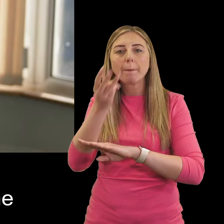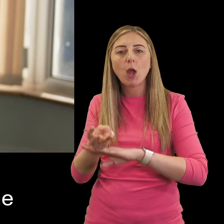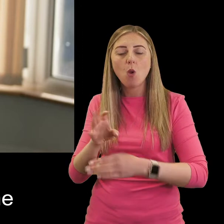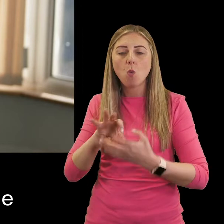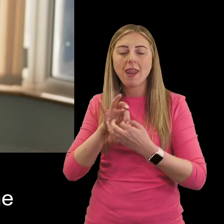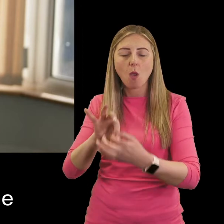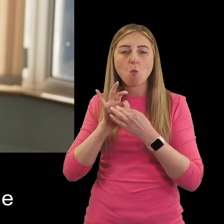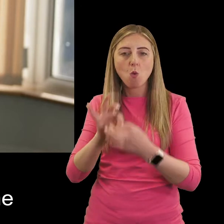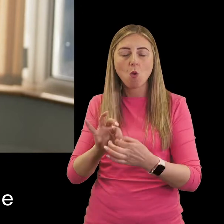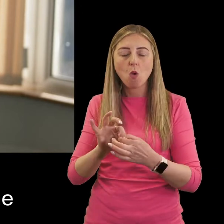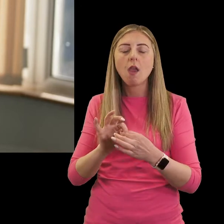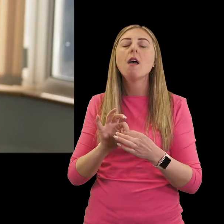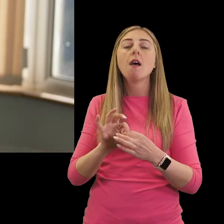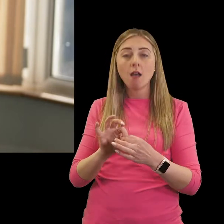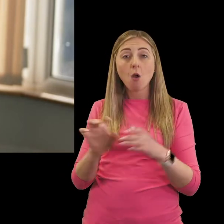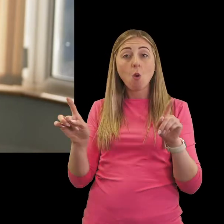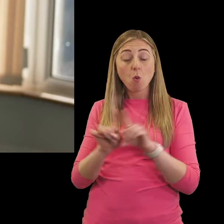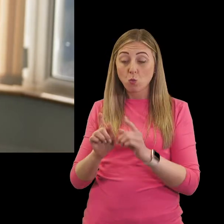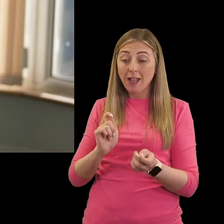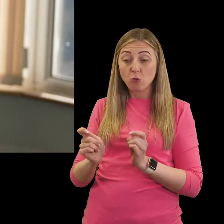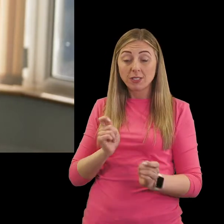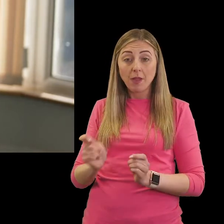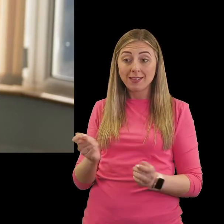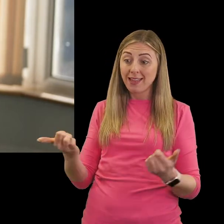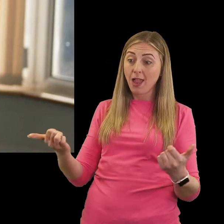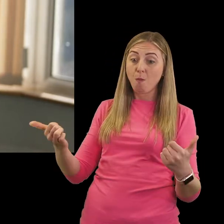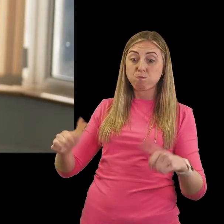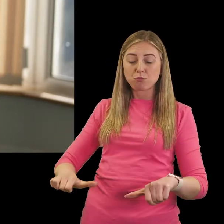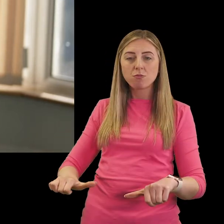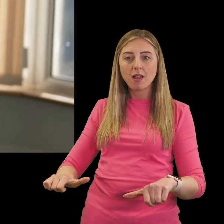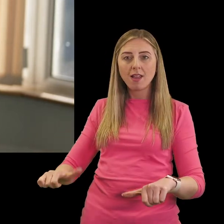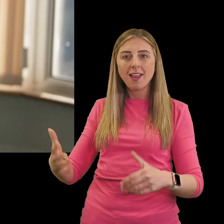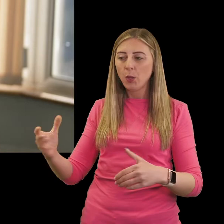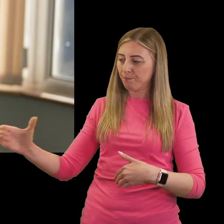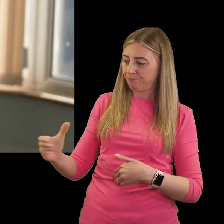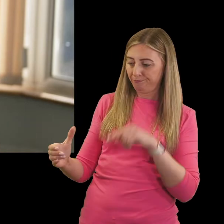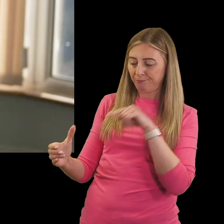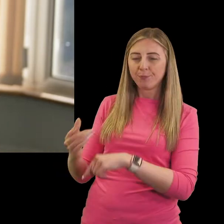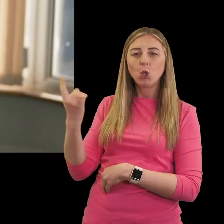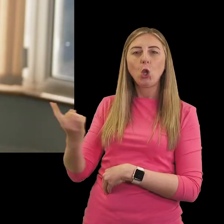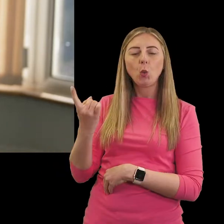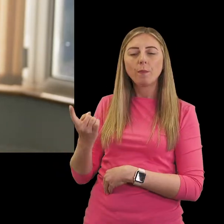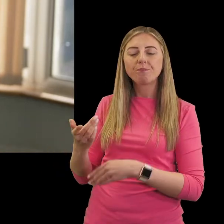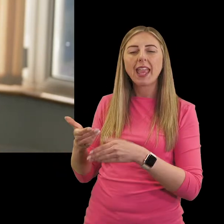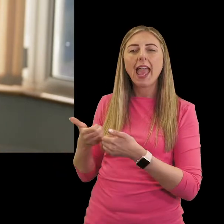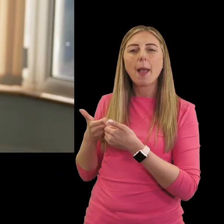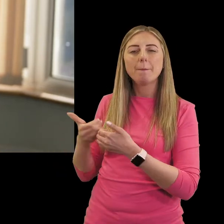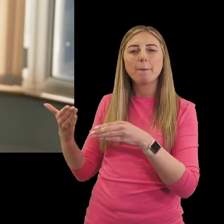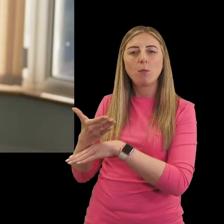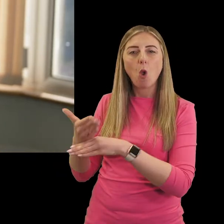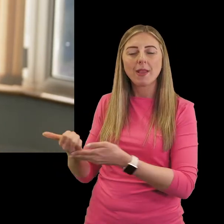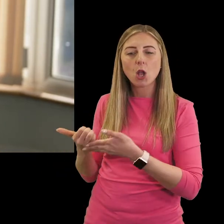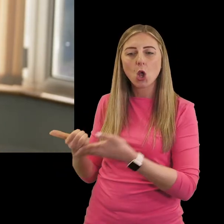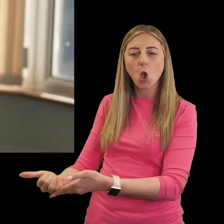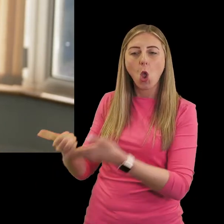But mainly it was when the reasonable adjustments came in, when I had an employment coach come in to help support me, that I think